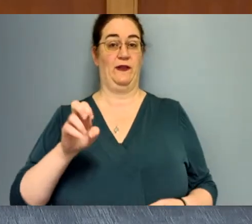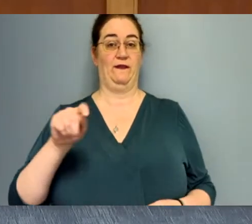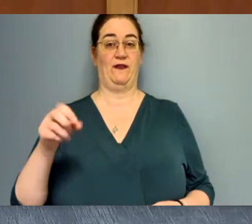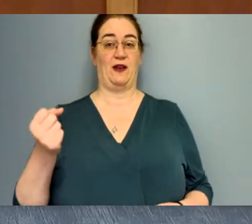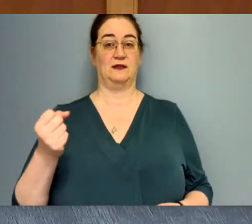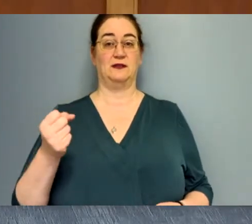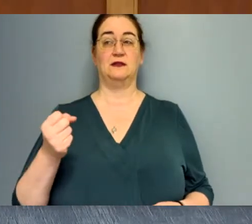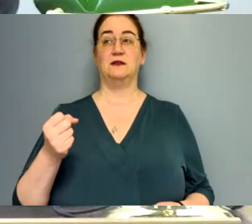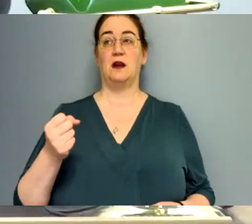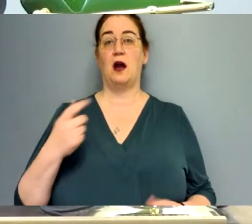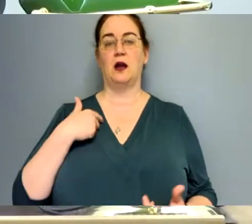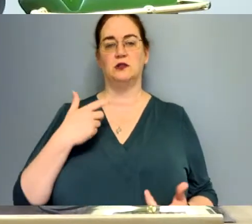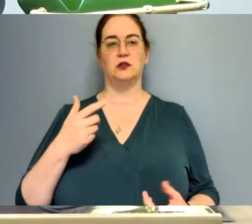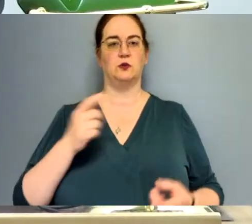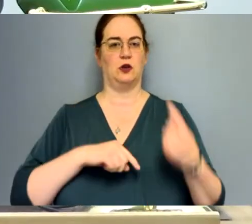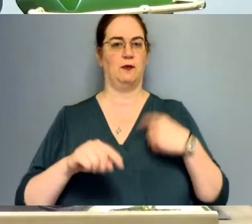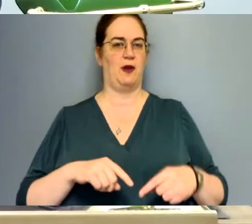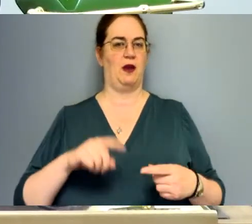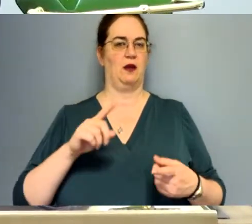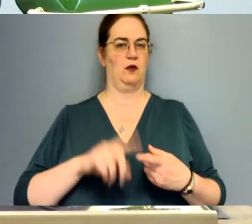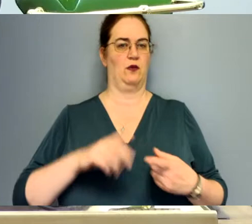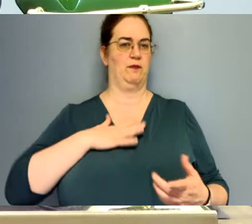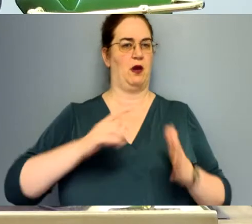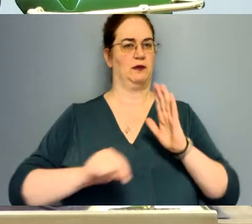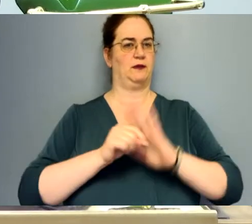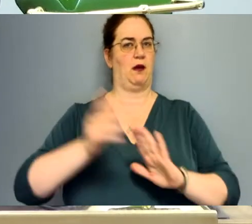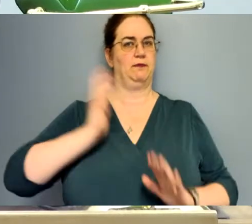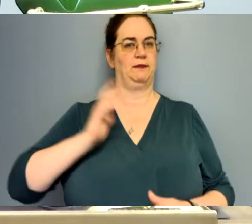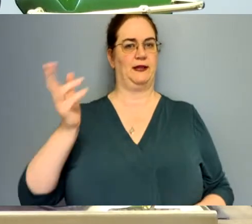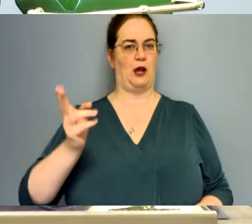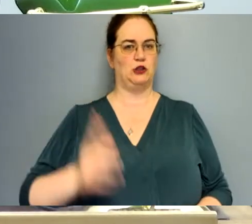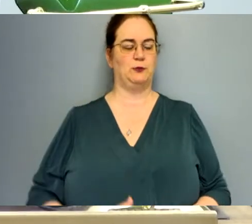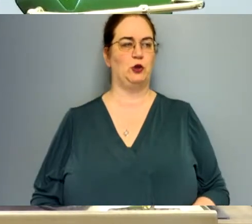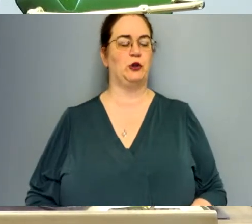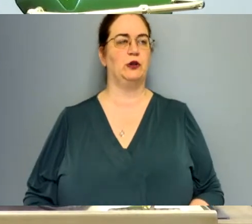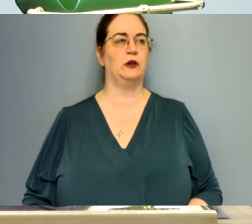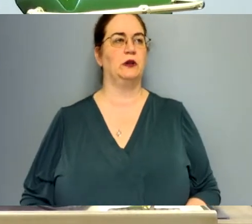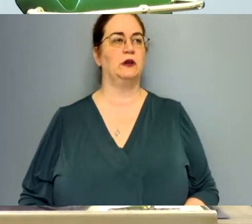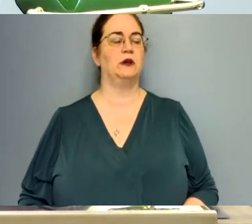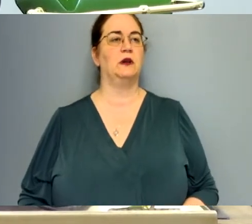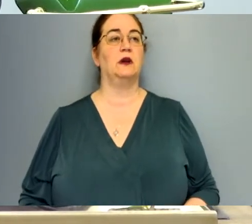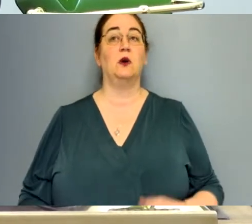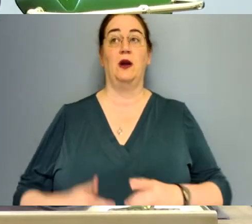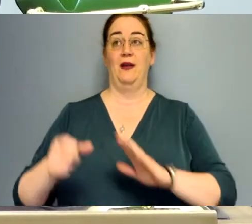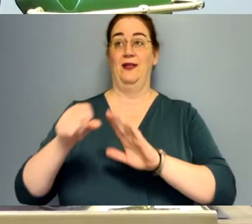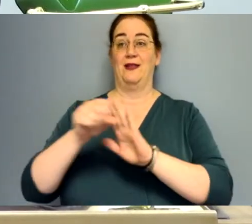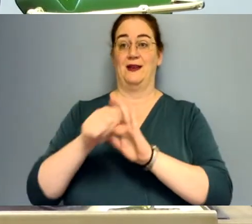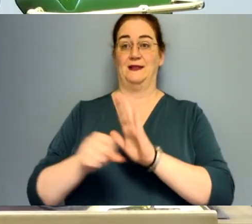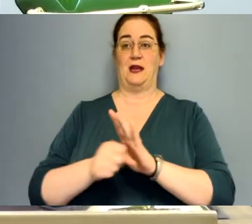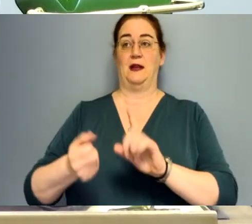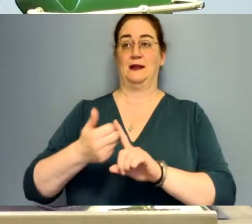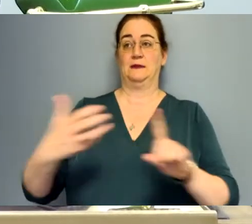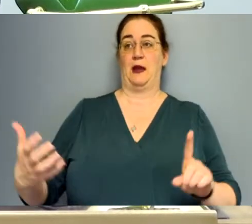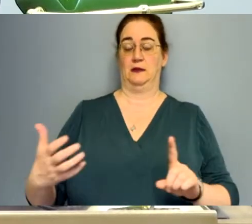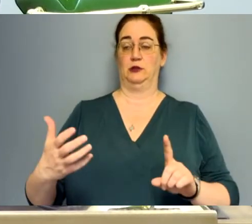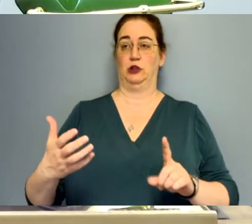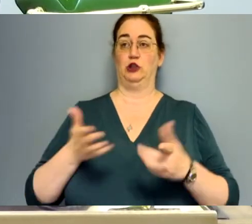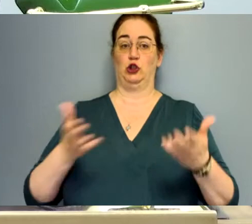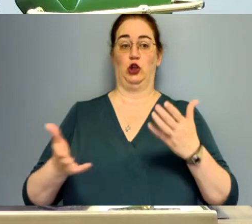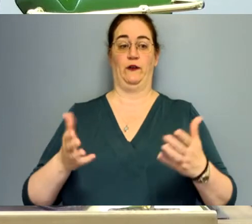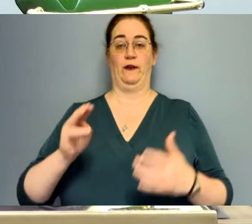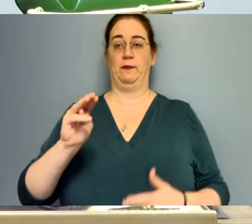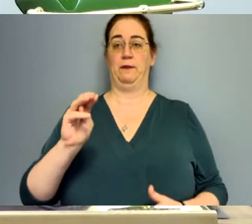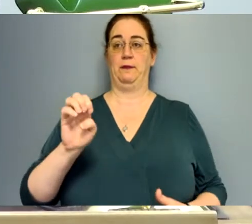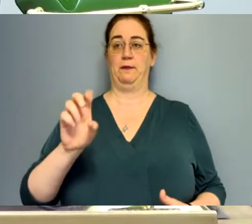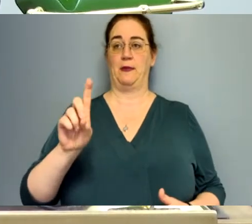I just want to go back to my time in Harrisburg when the state expanded Medicaid here in